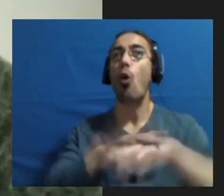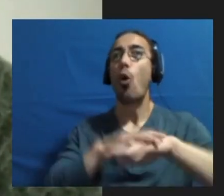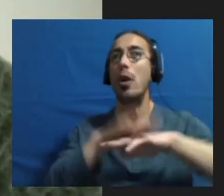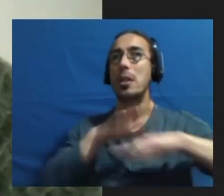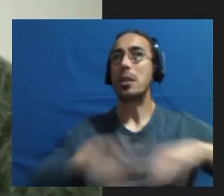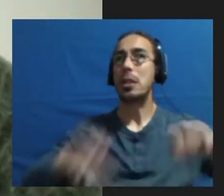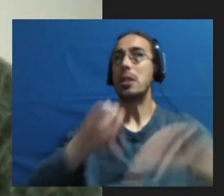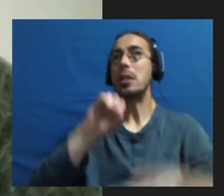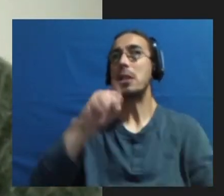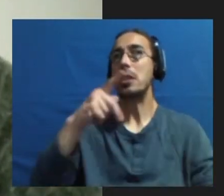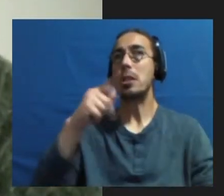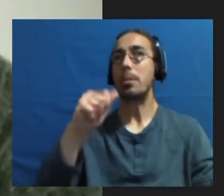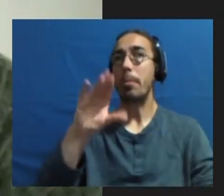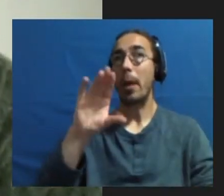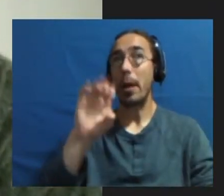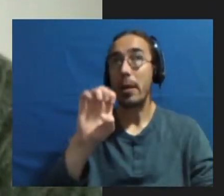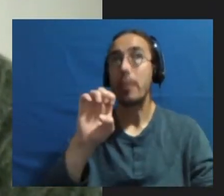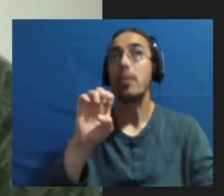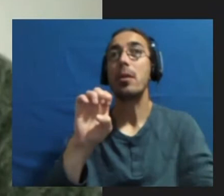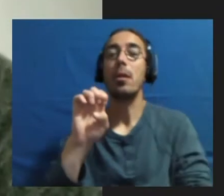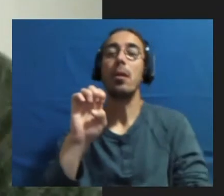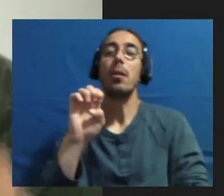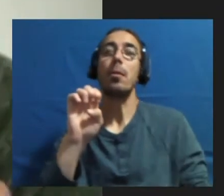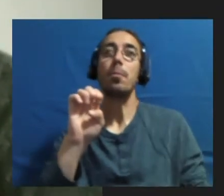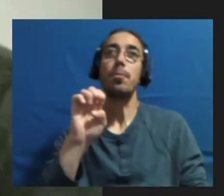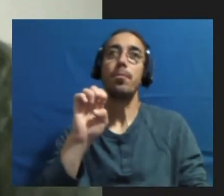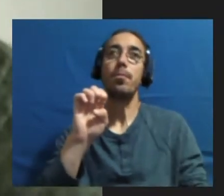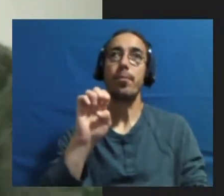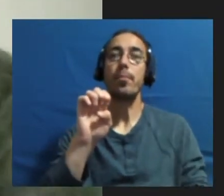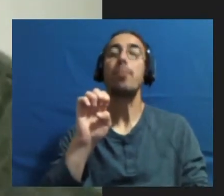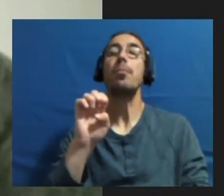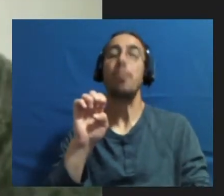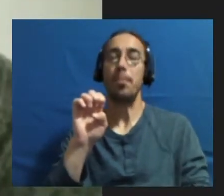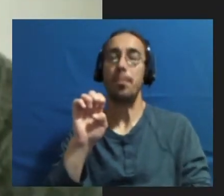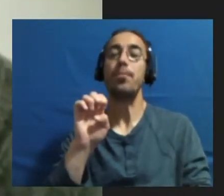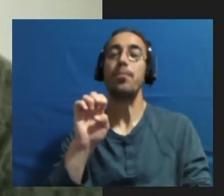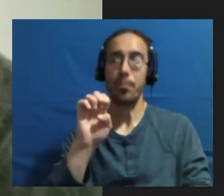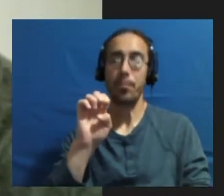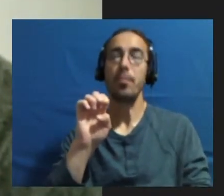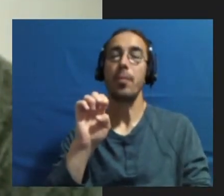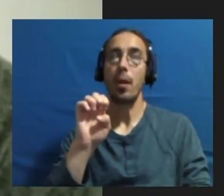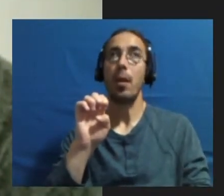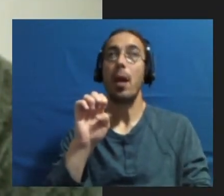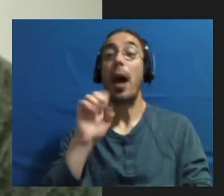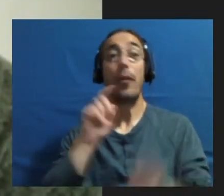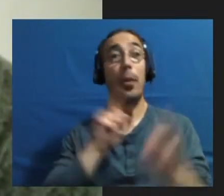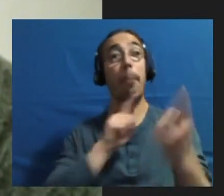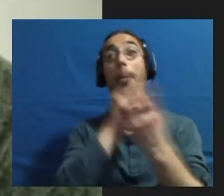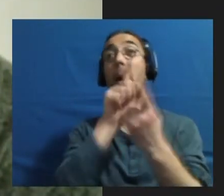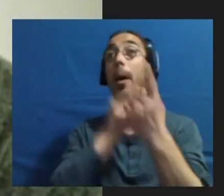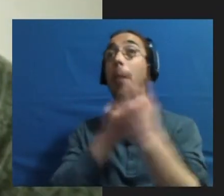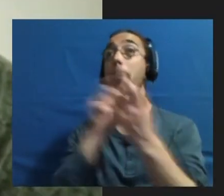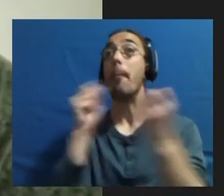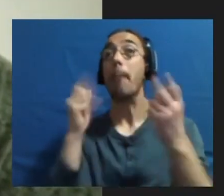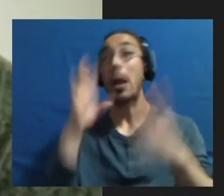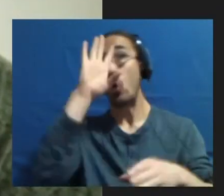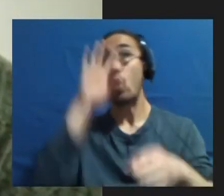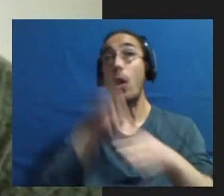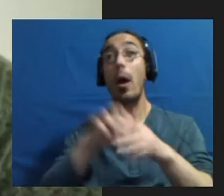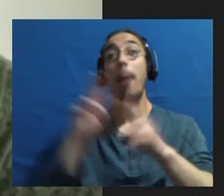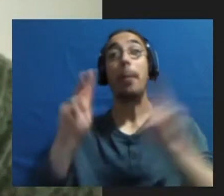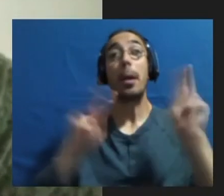I've met quite a few autistic individuals that are fascinated with the unknown